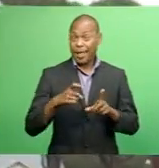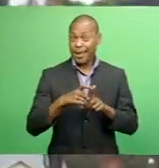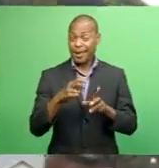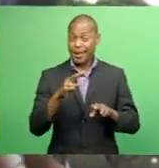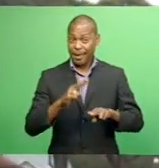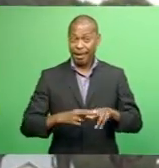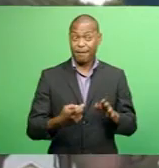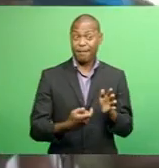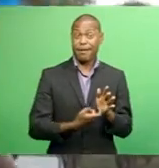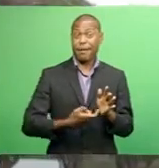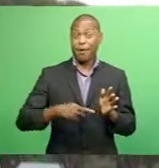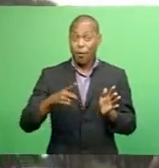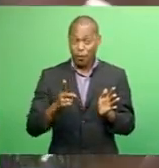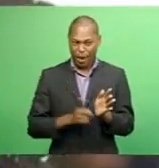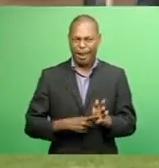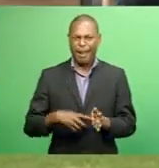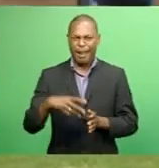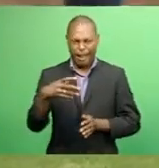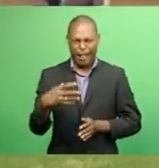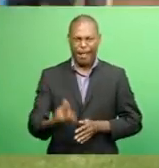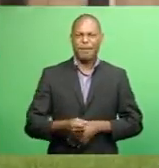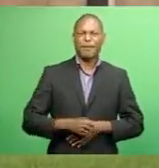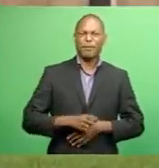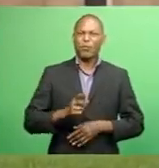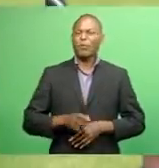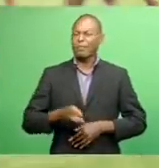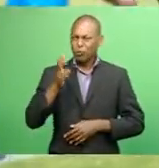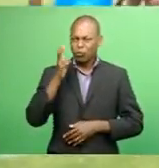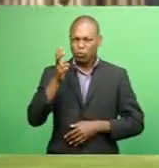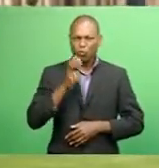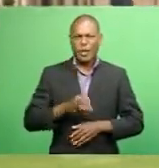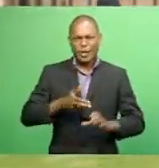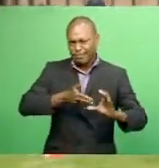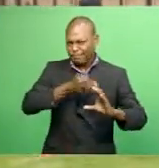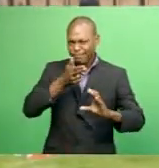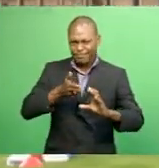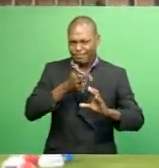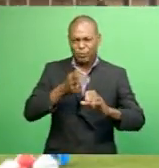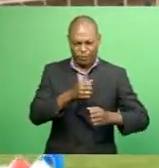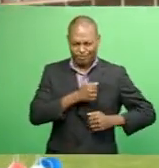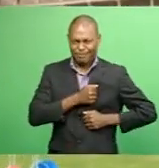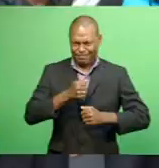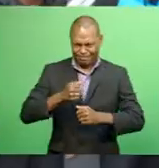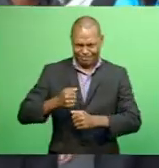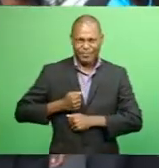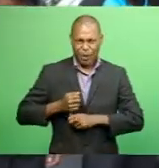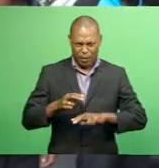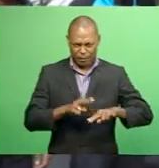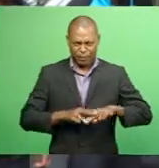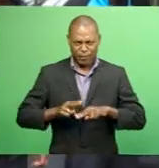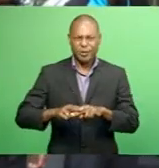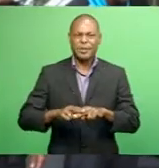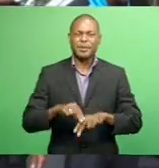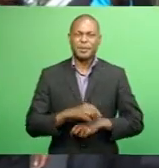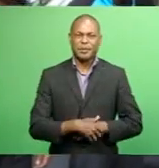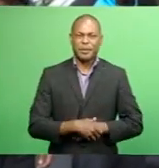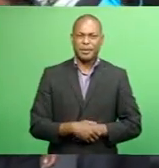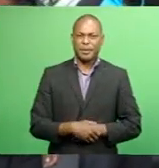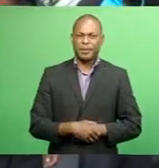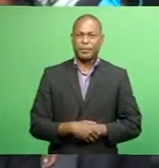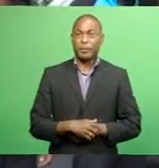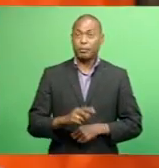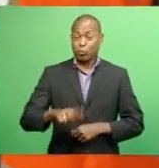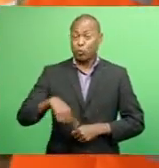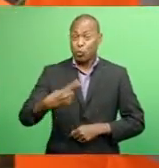out a week-long virtual training program with the Fijian military forces and Fiji National Rugby League officials from tomorrow until